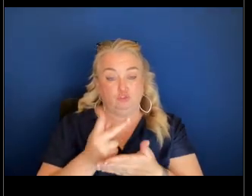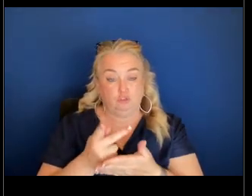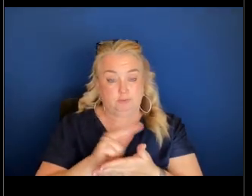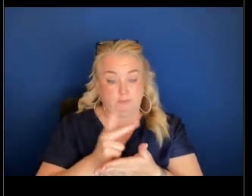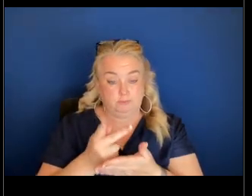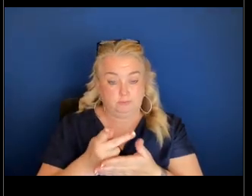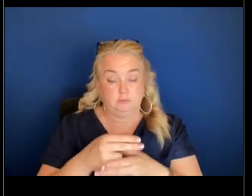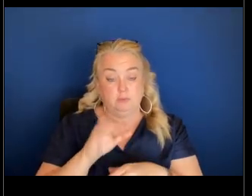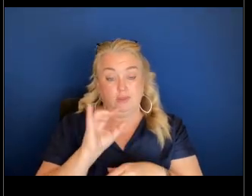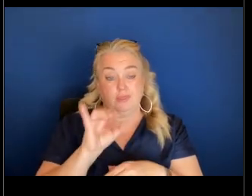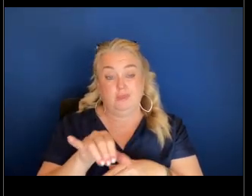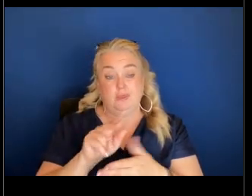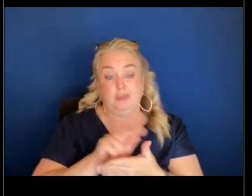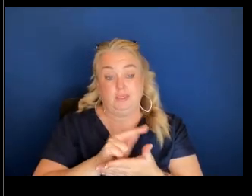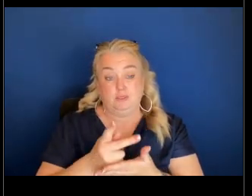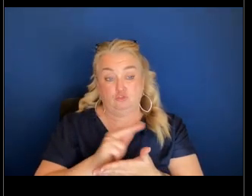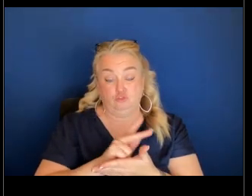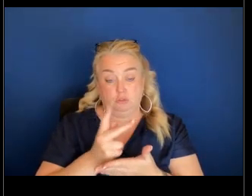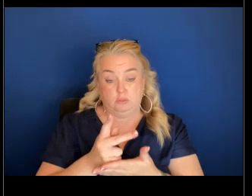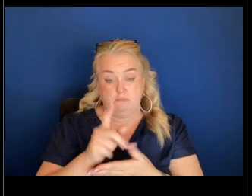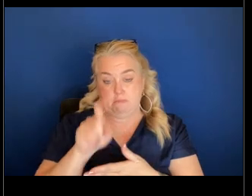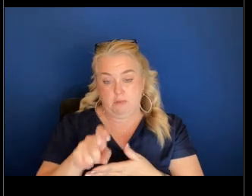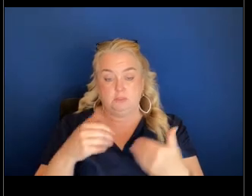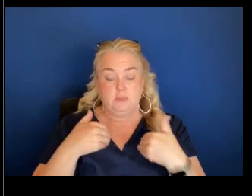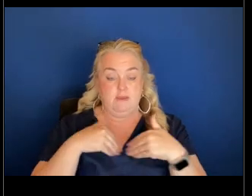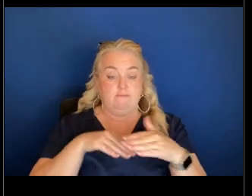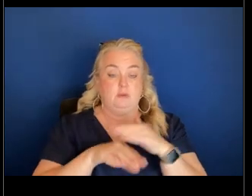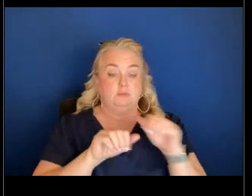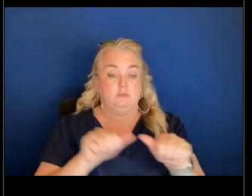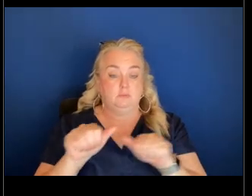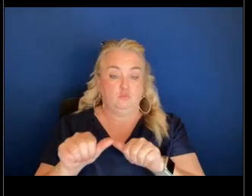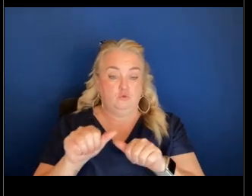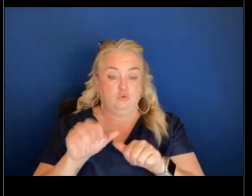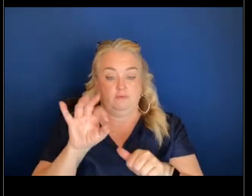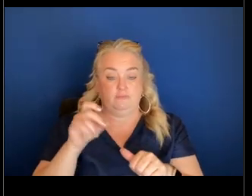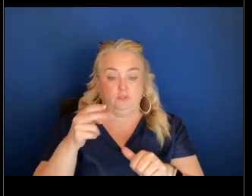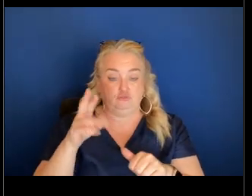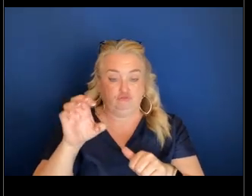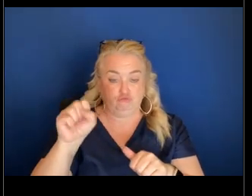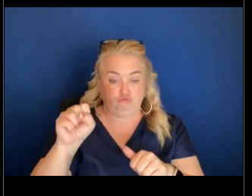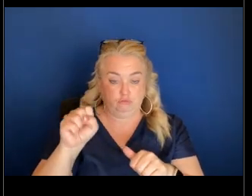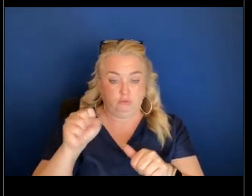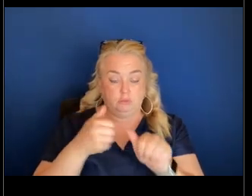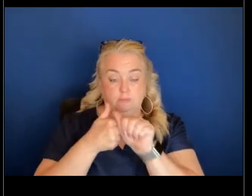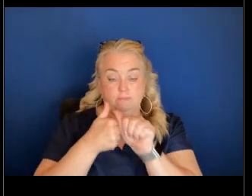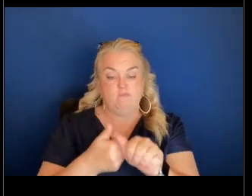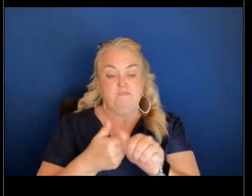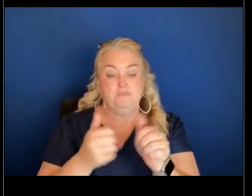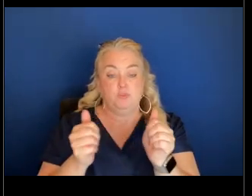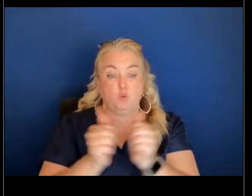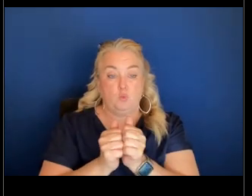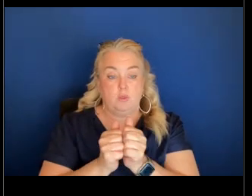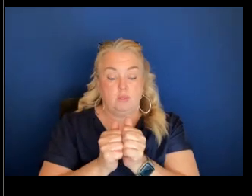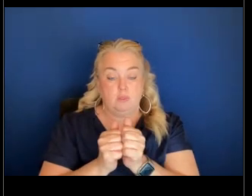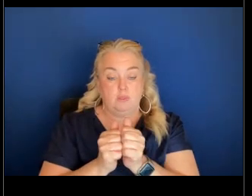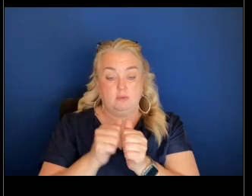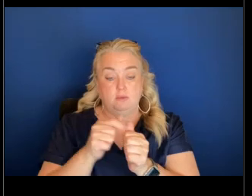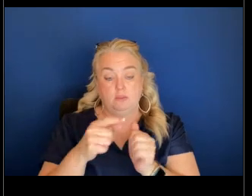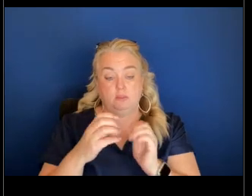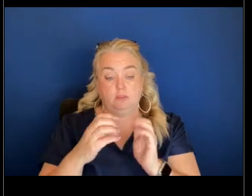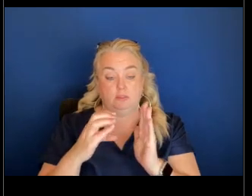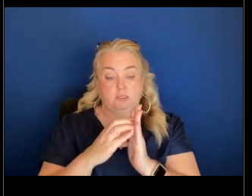A public use kitchen must have accessible features compliant with applicable sections